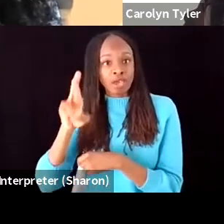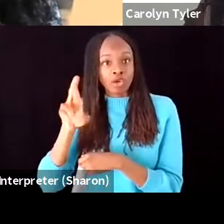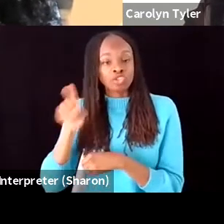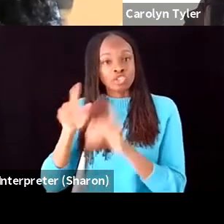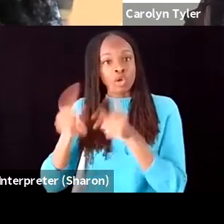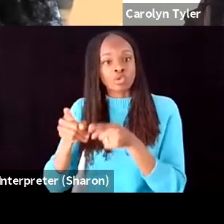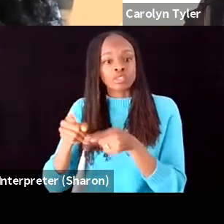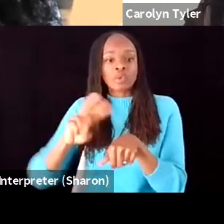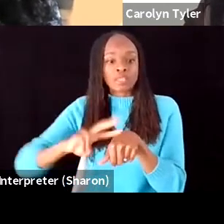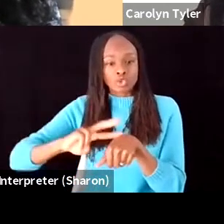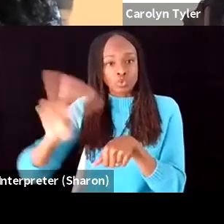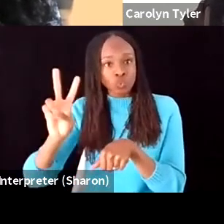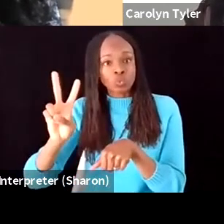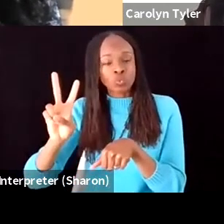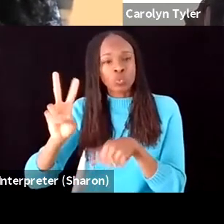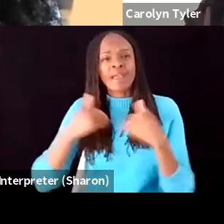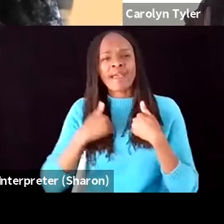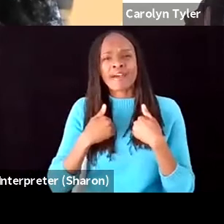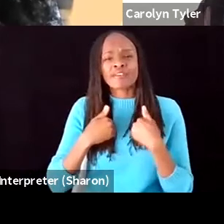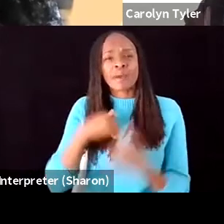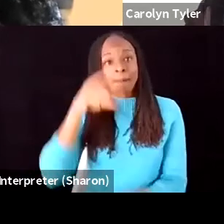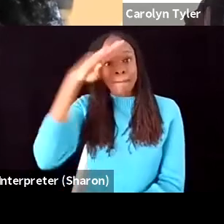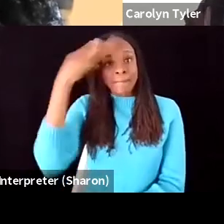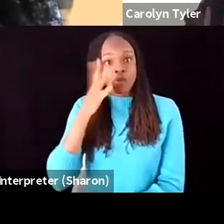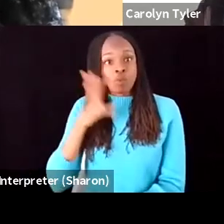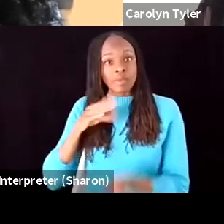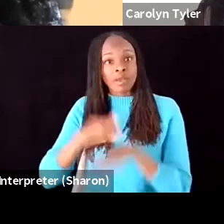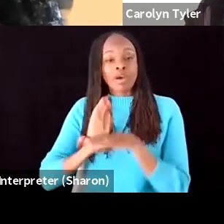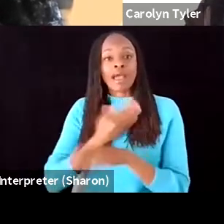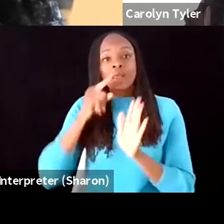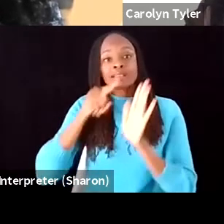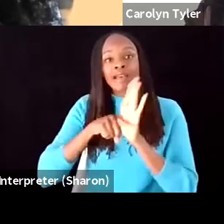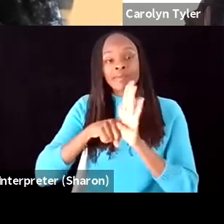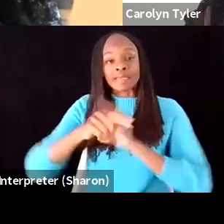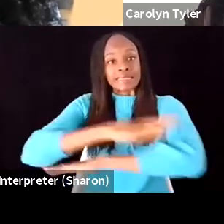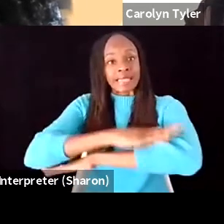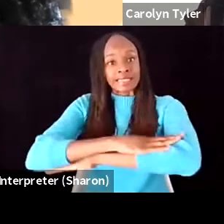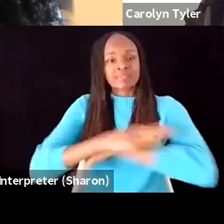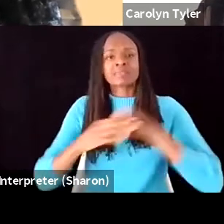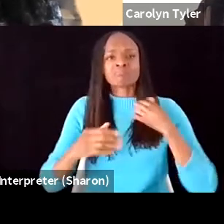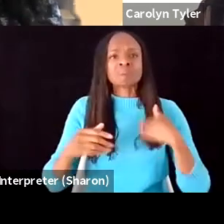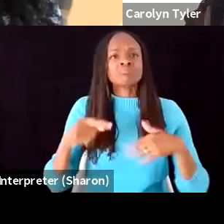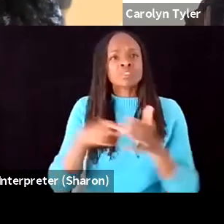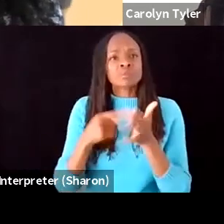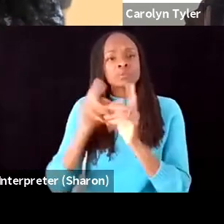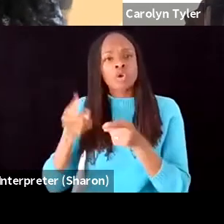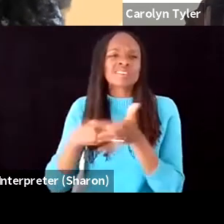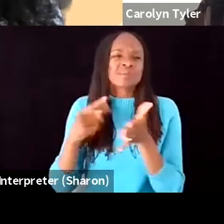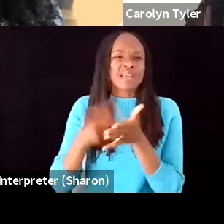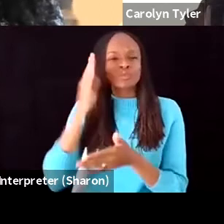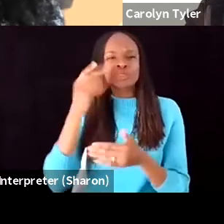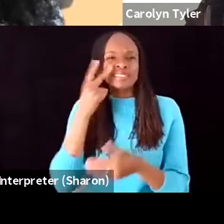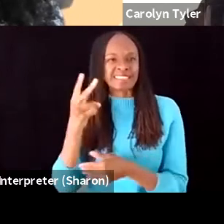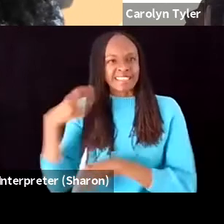2 o'clock, there is a Black woman who's on our assignment desk who goes. Sometimes that Latina anchor is there.